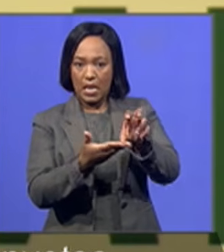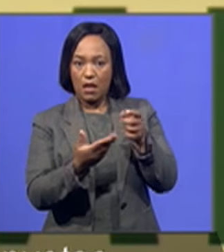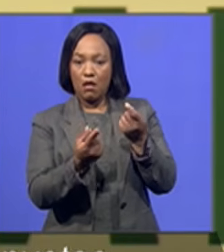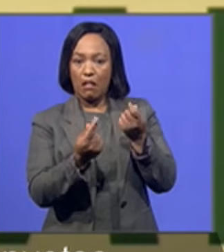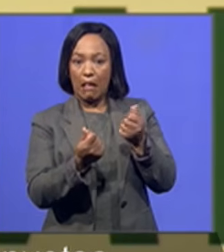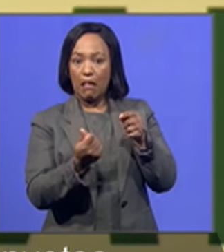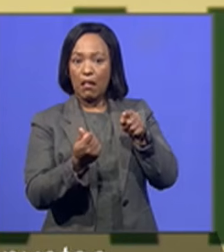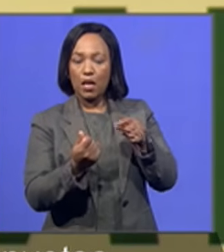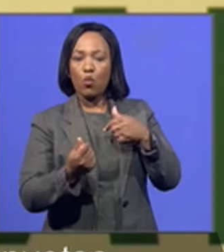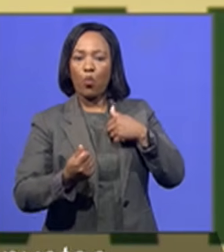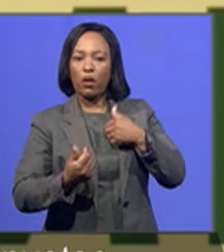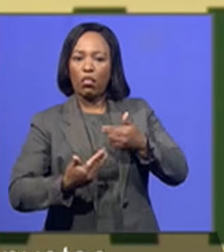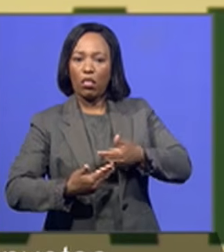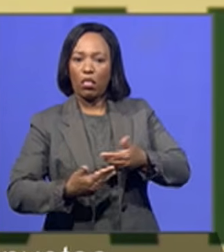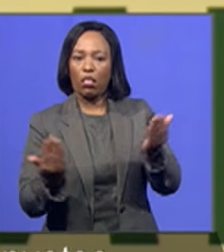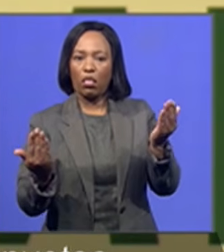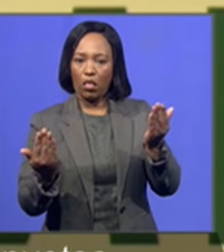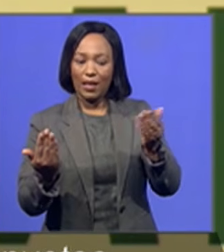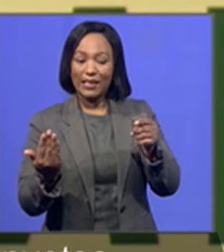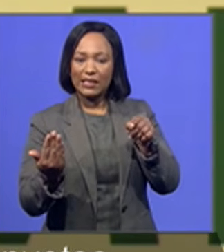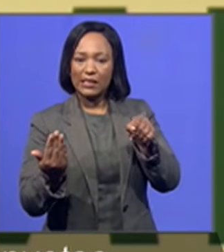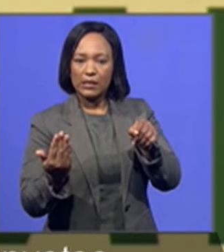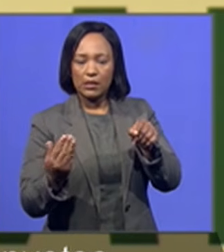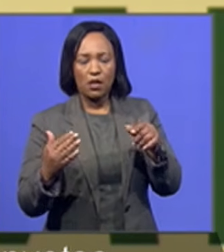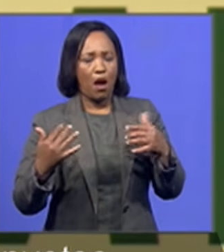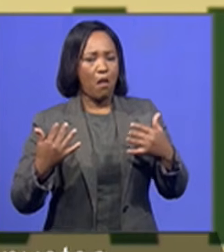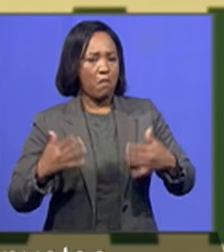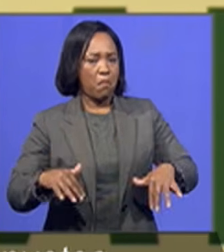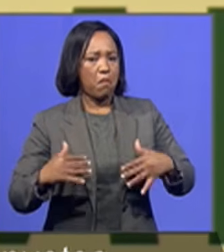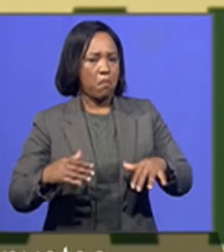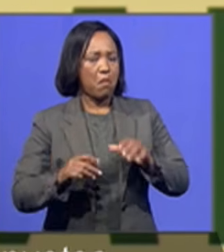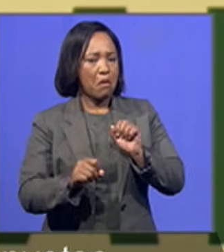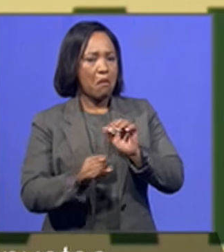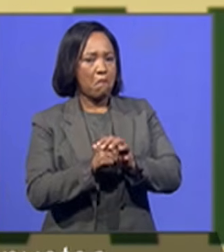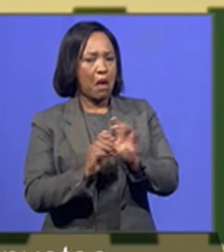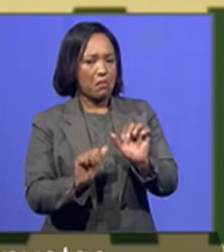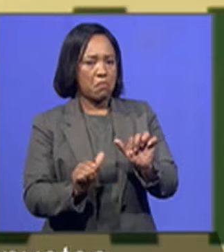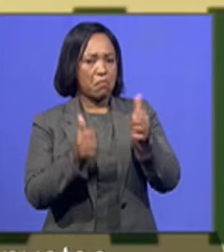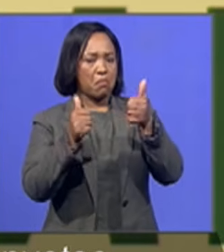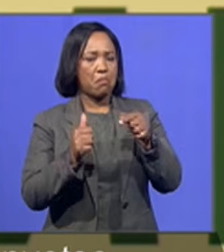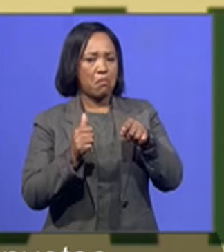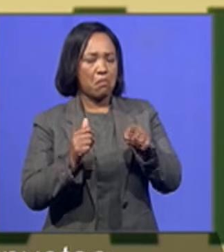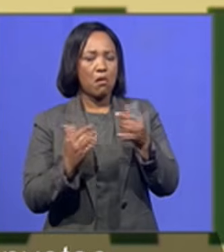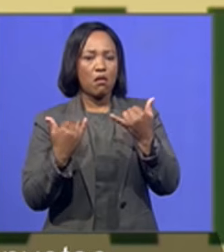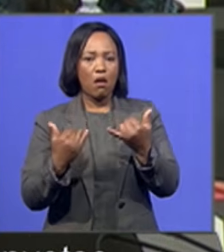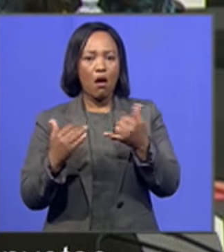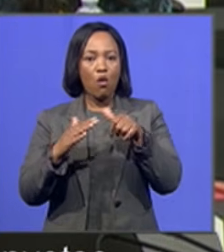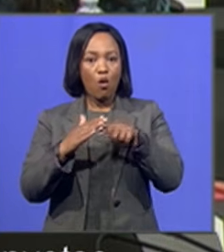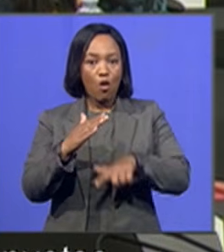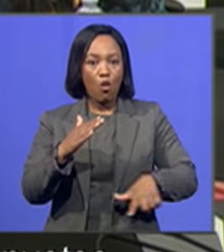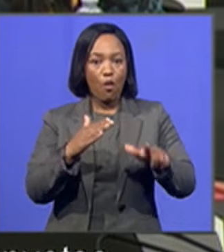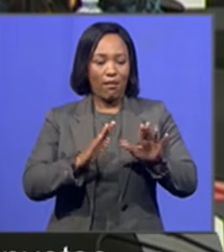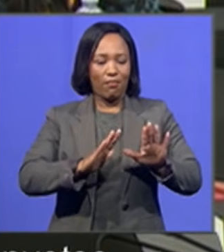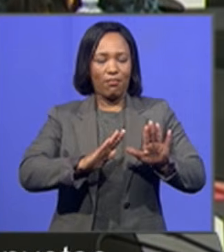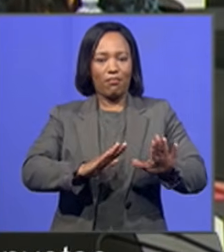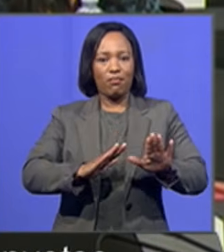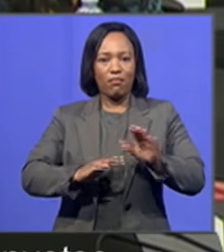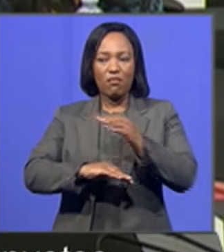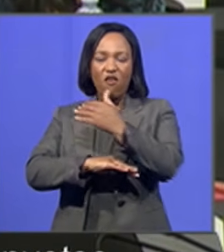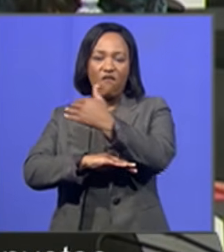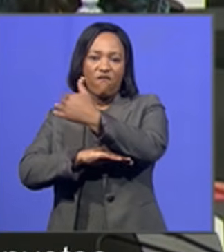a significant difference. We're able to bring both local and foreign businesses